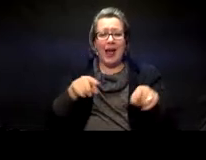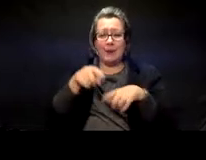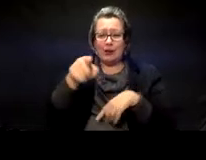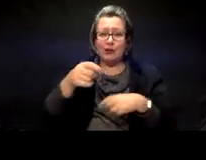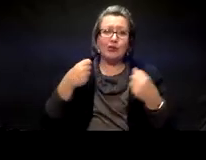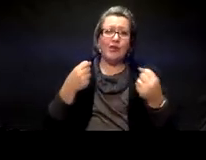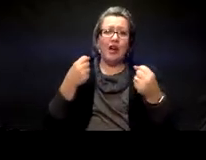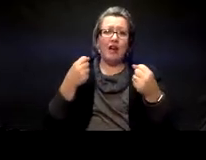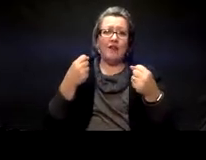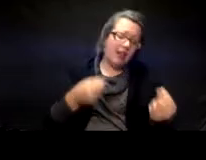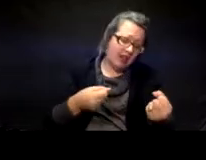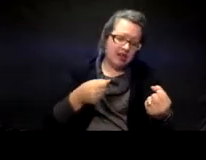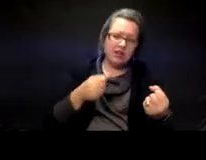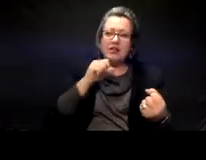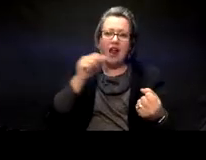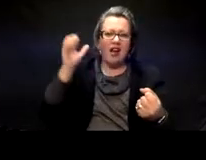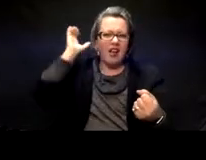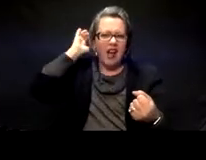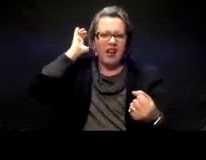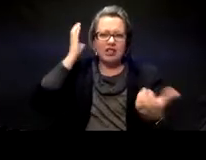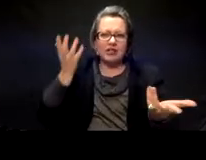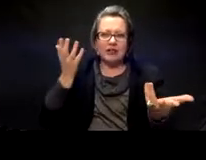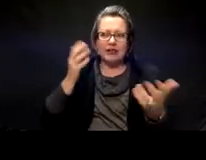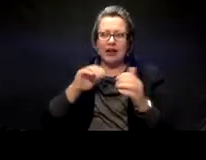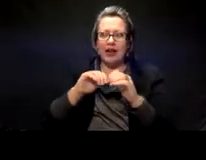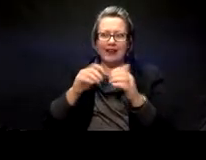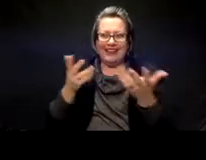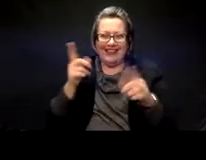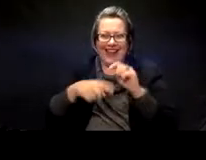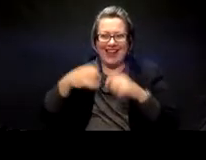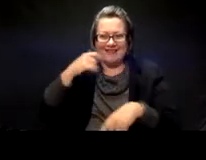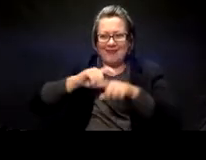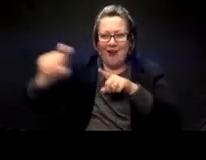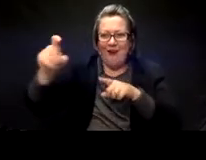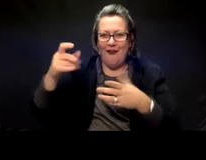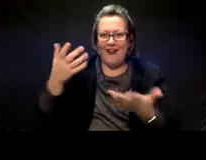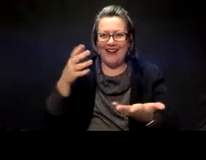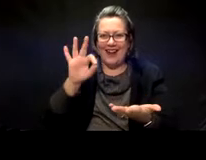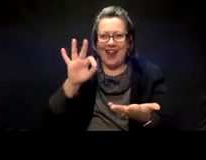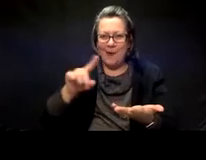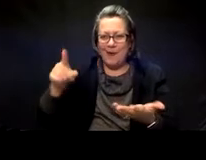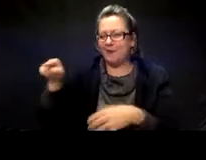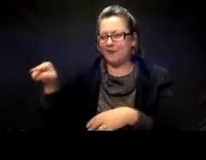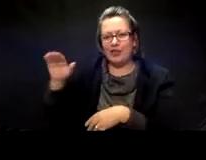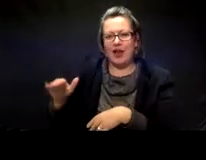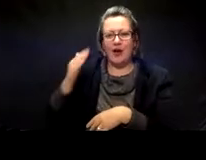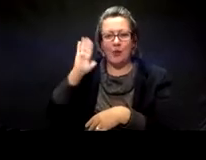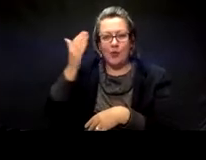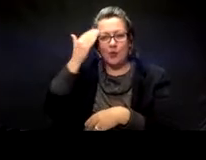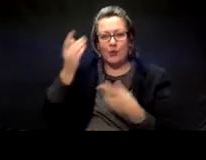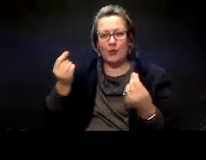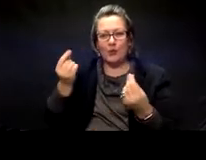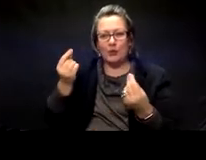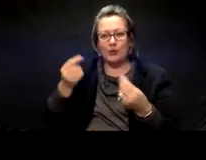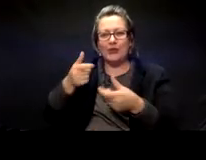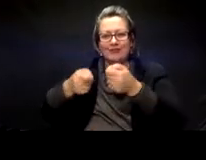the phone, if anything were to happen to you, like if you passed out behind the wheel, if you were unconscious and you're not able to place a call